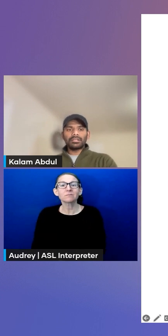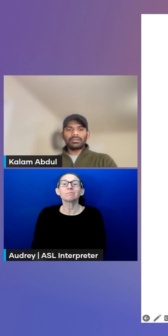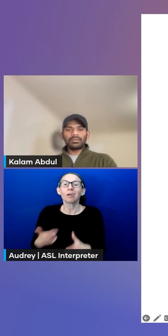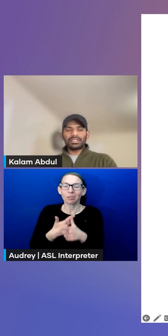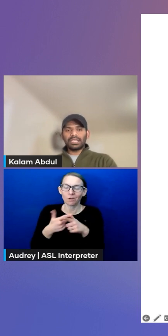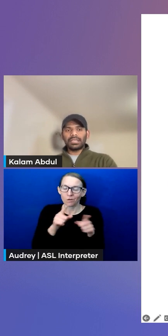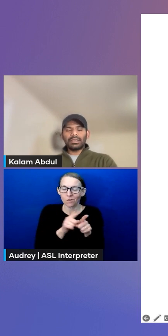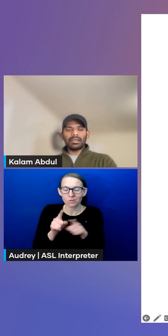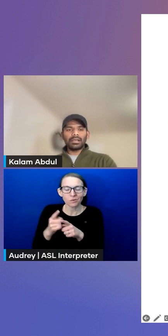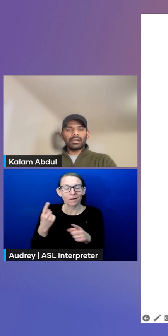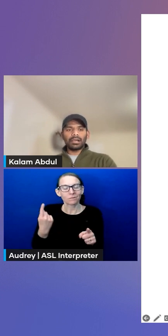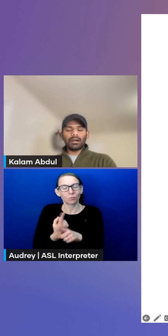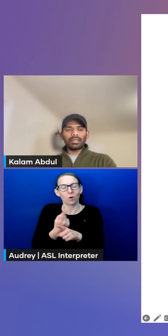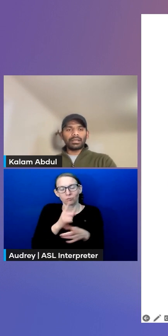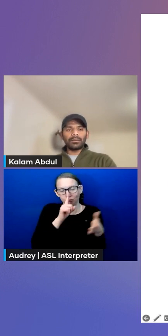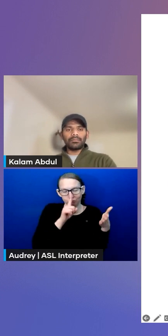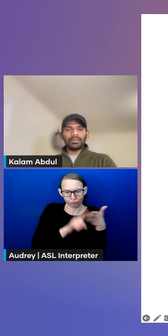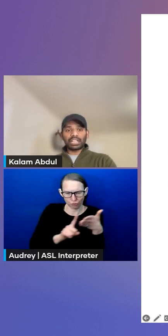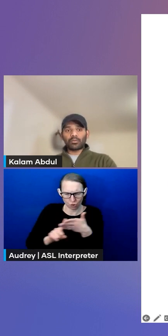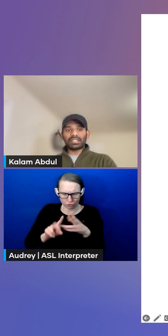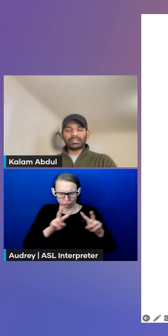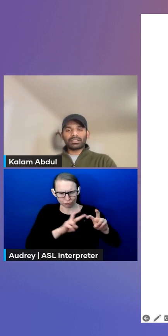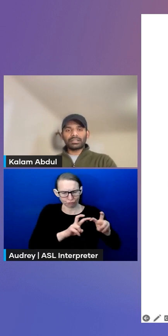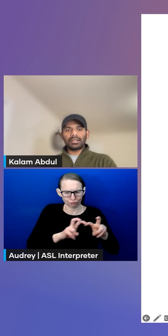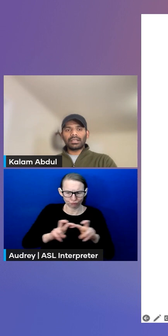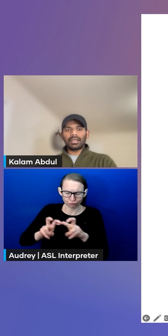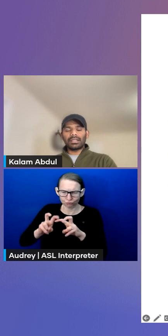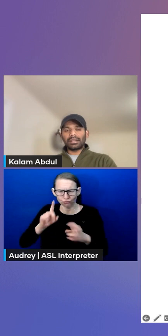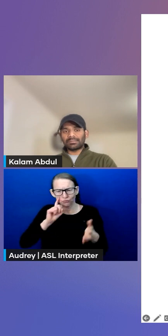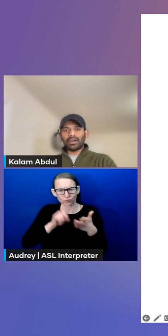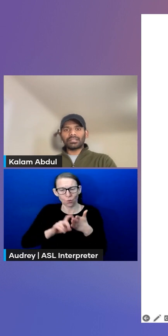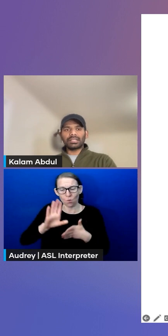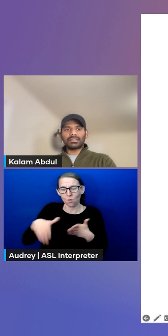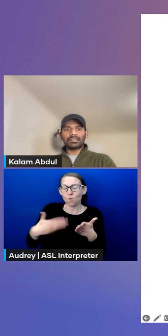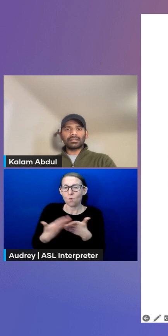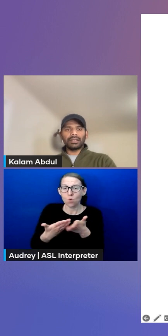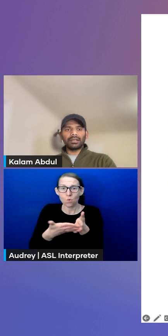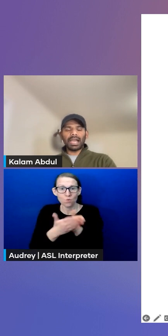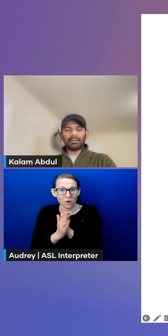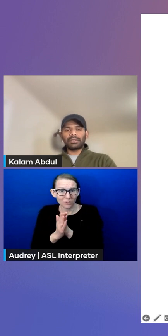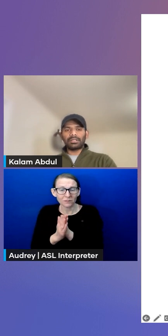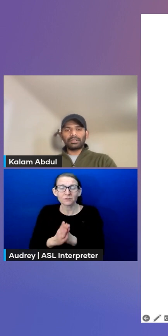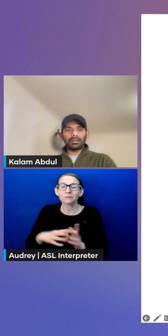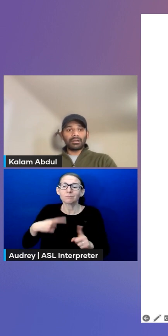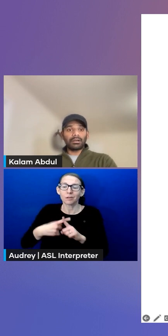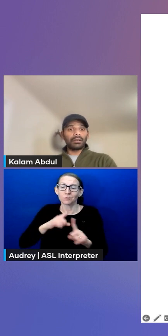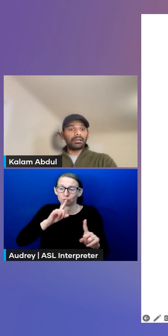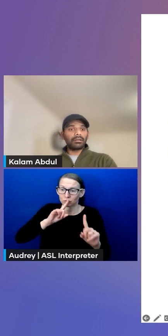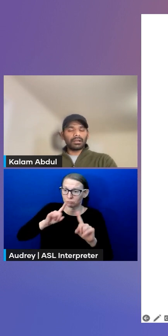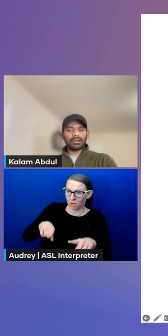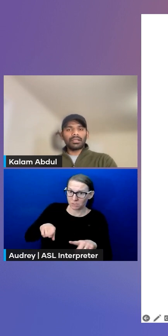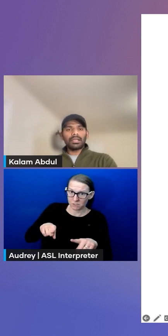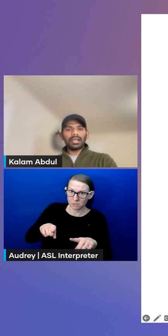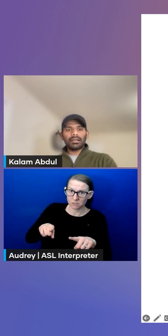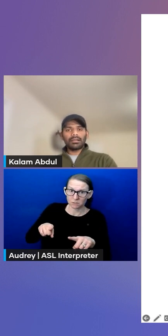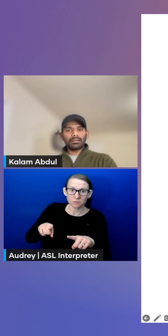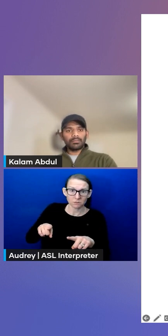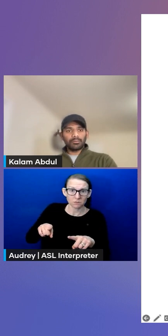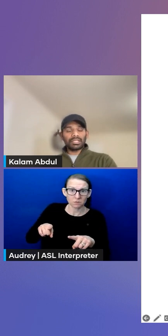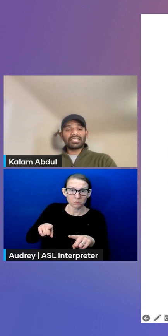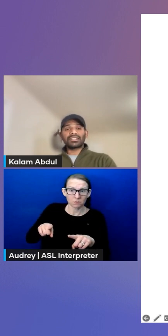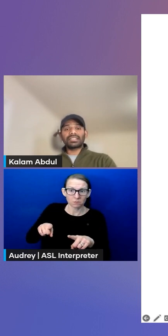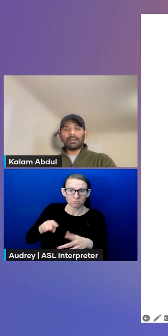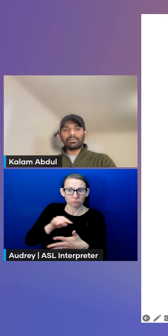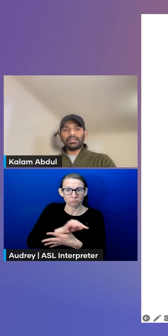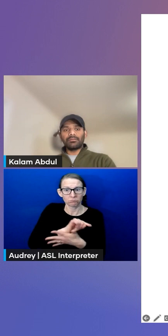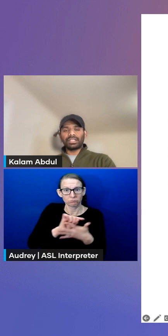to see all the requests and responses happening, or